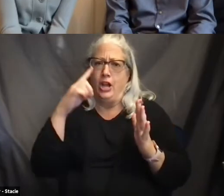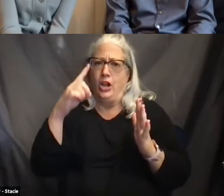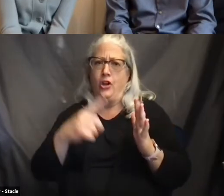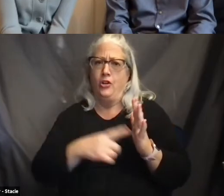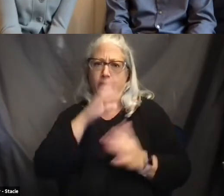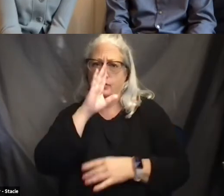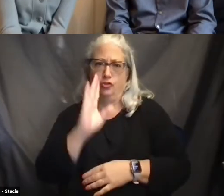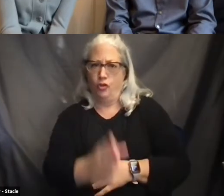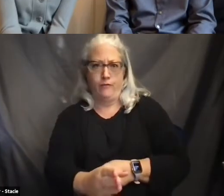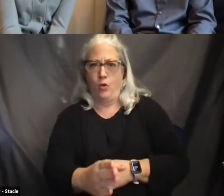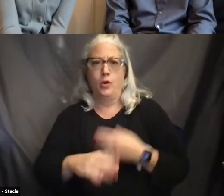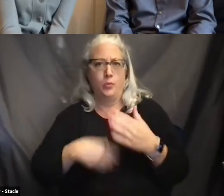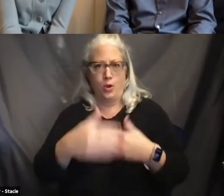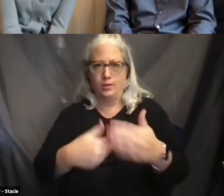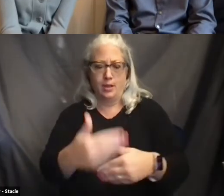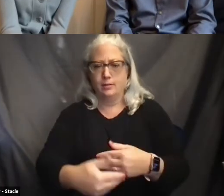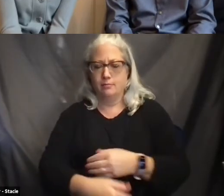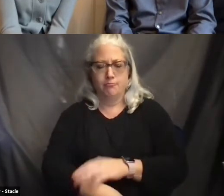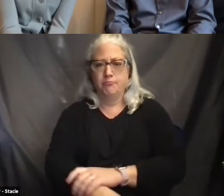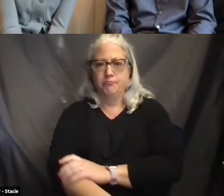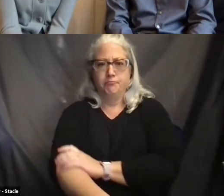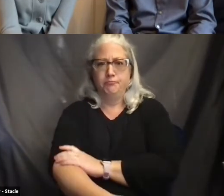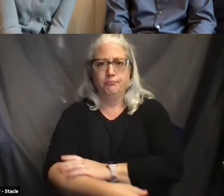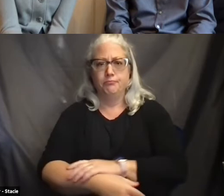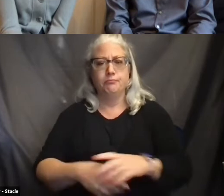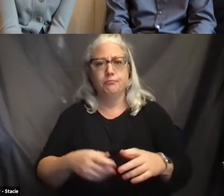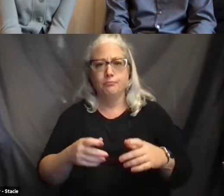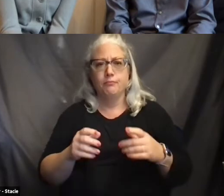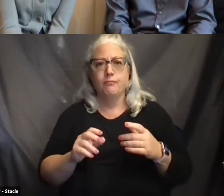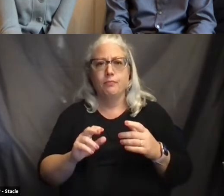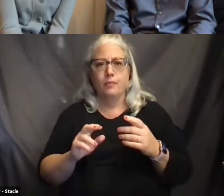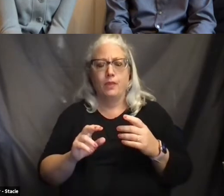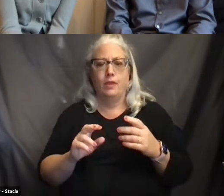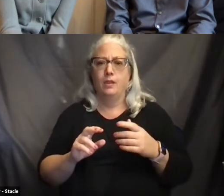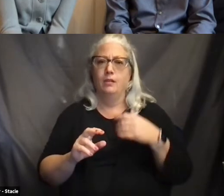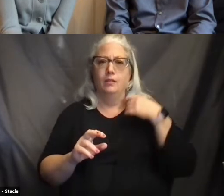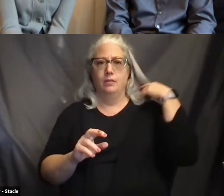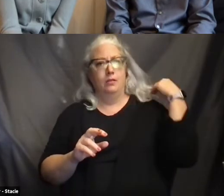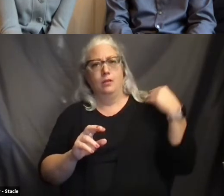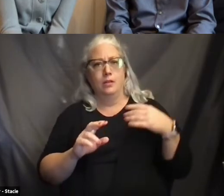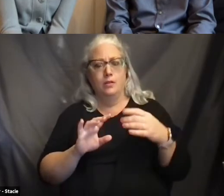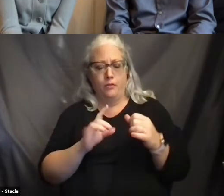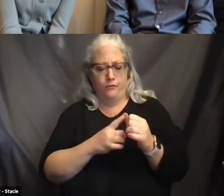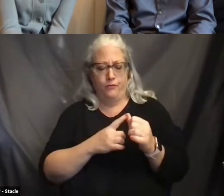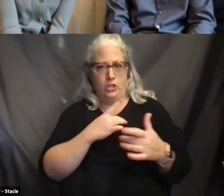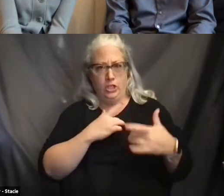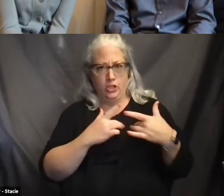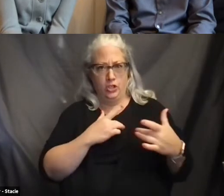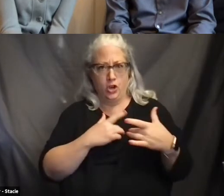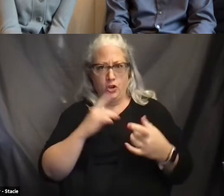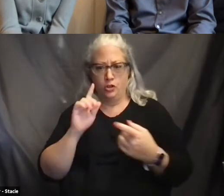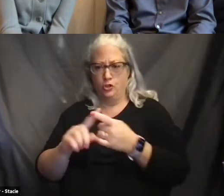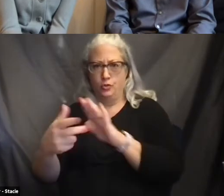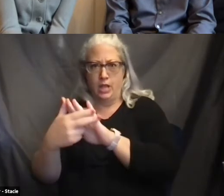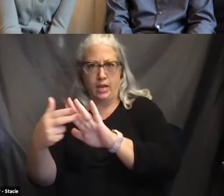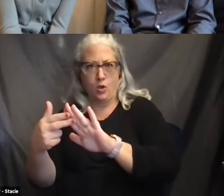a straightforward process of getting from first concern to diagnosis, that it can be, you